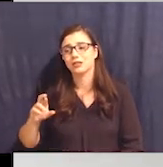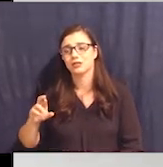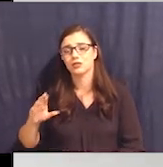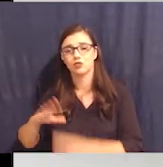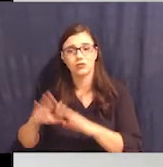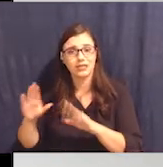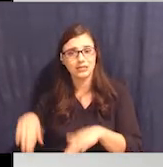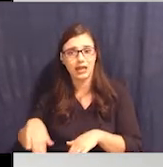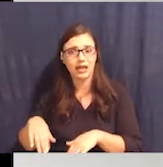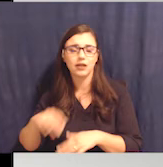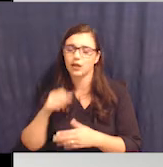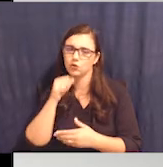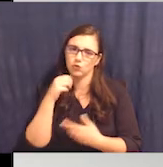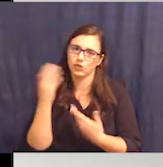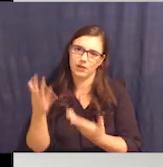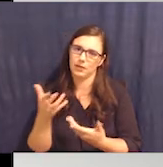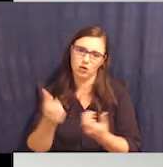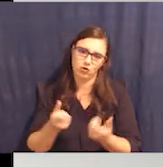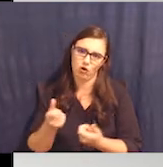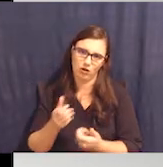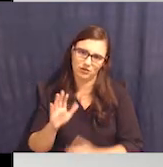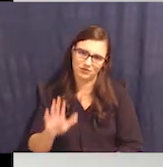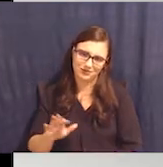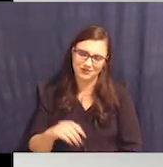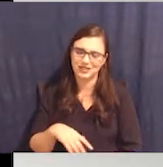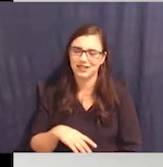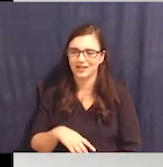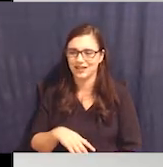estate. Would not encourage a trust owning a car.